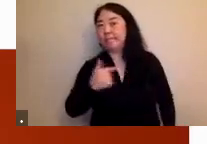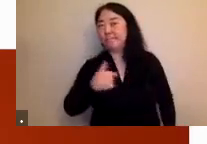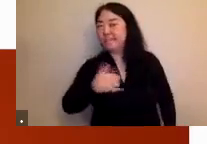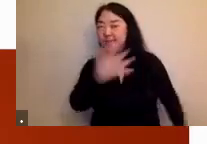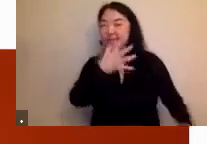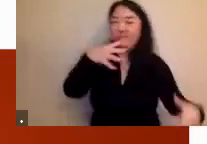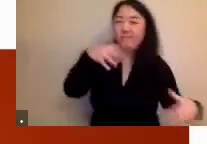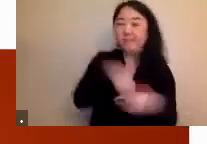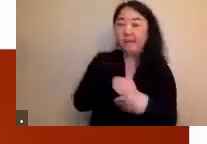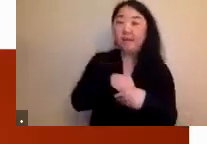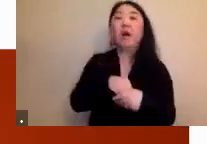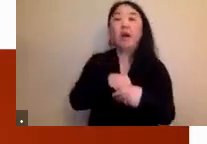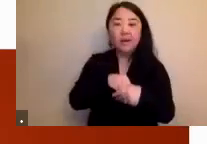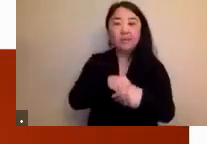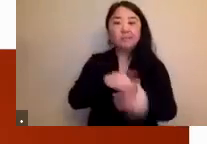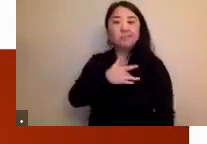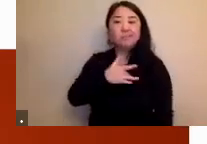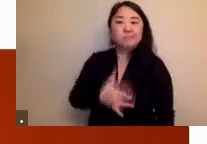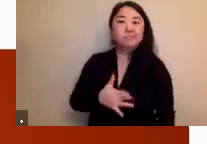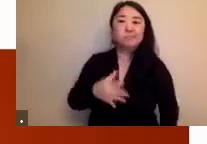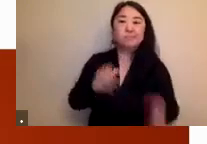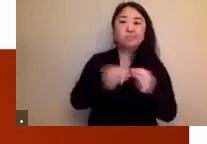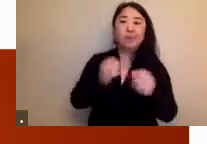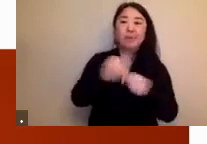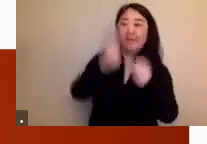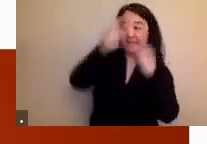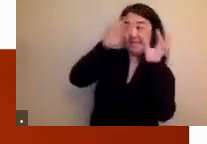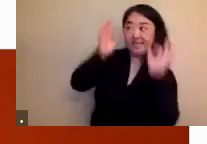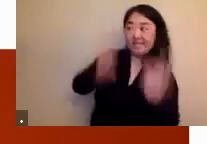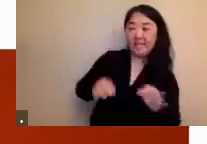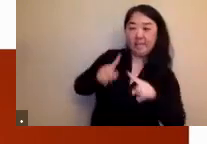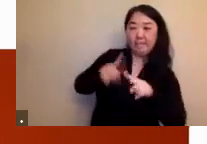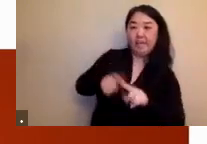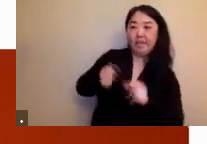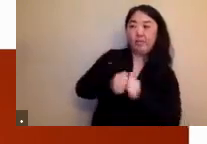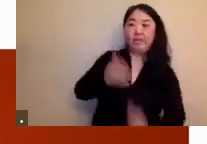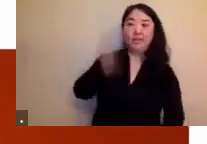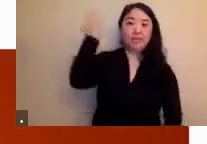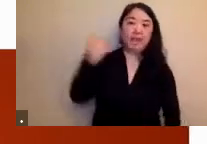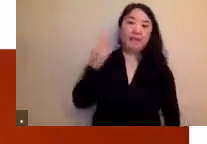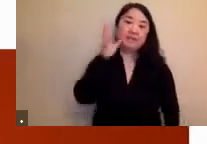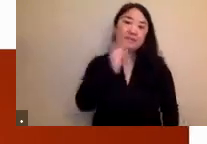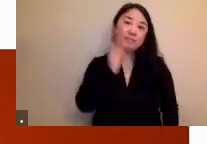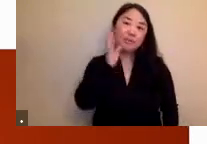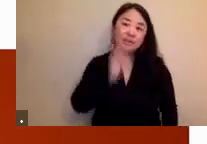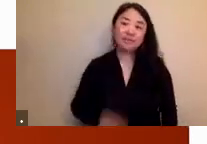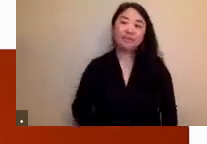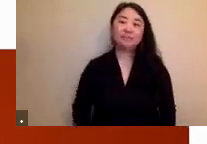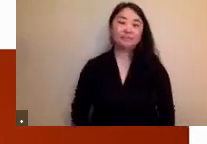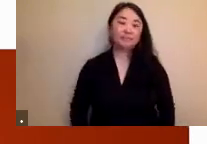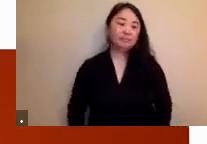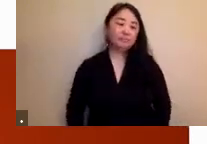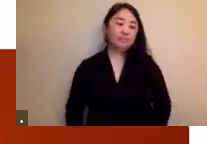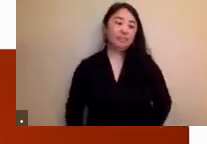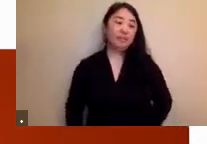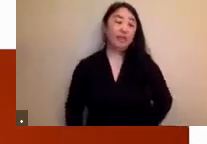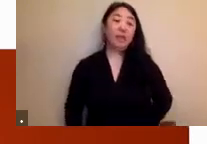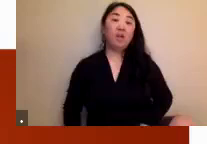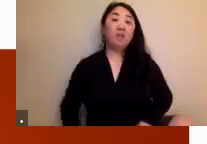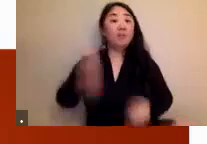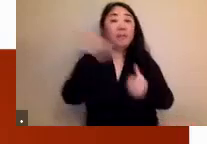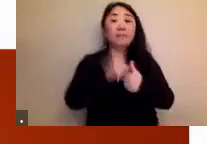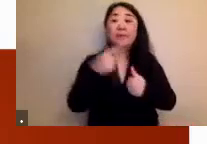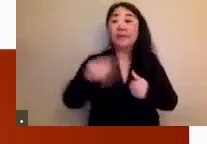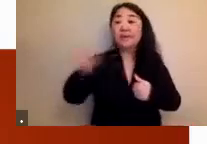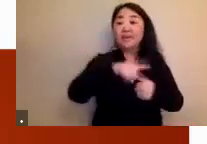um, they tend to make decisions based on experience. Less people will be driving. We had talked